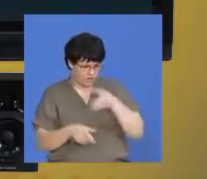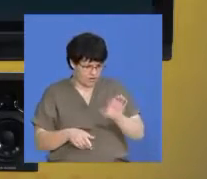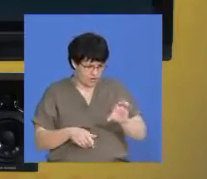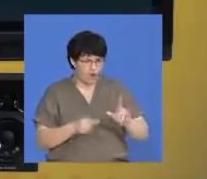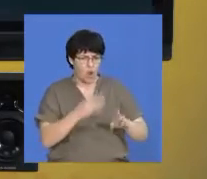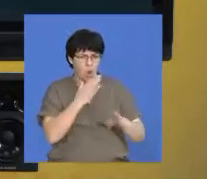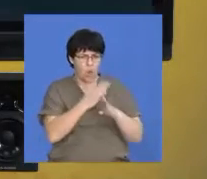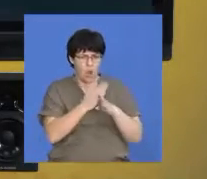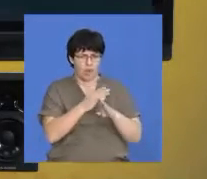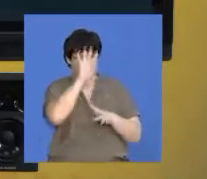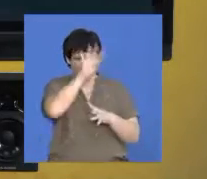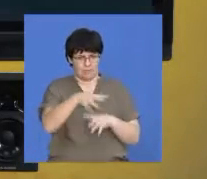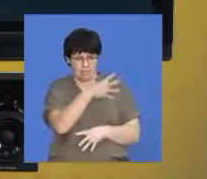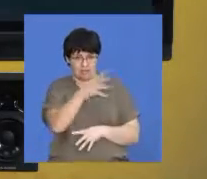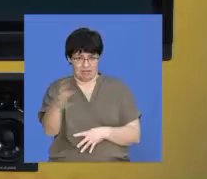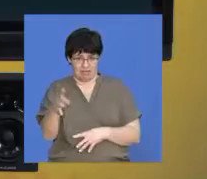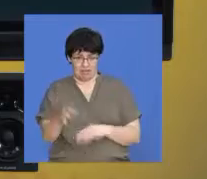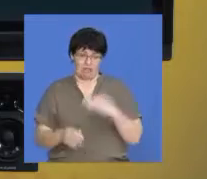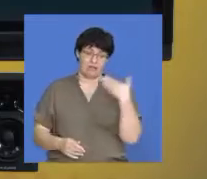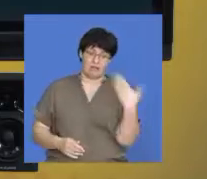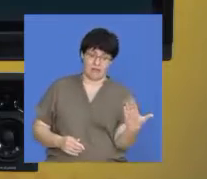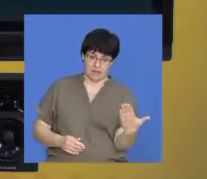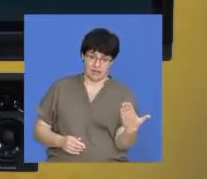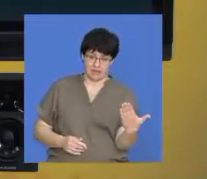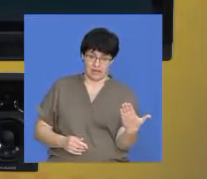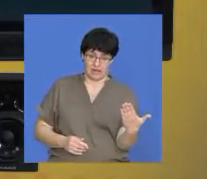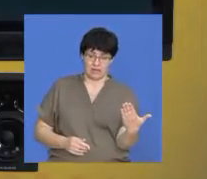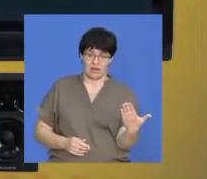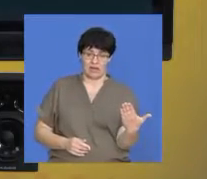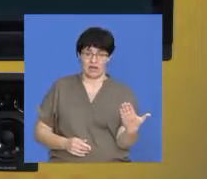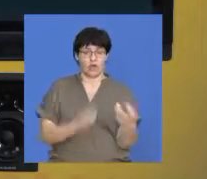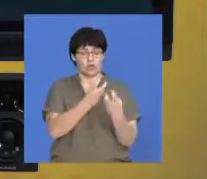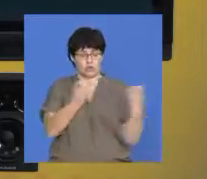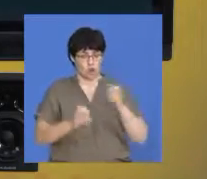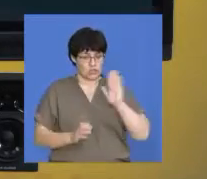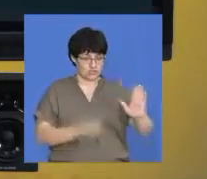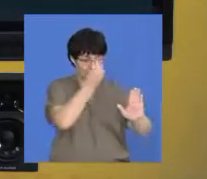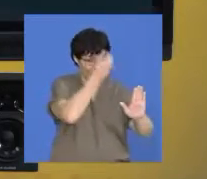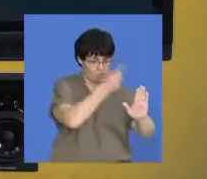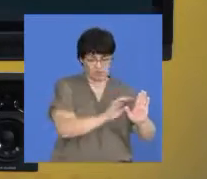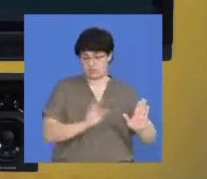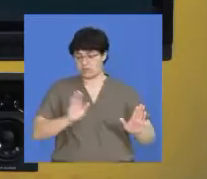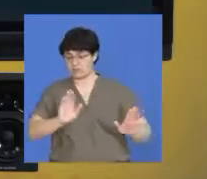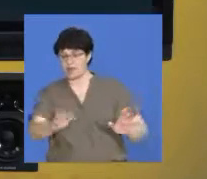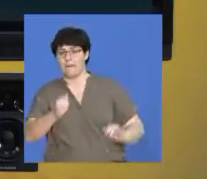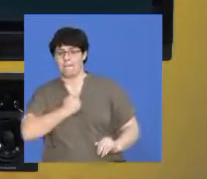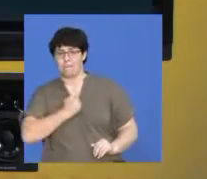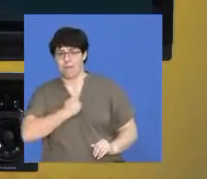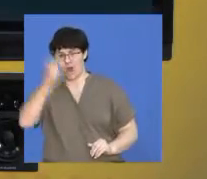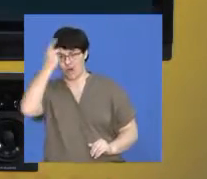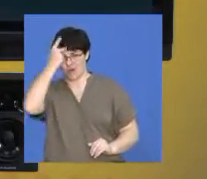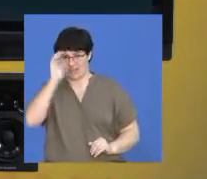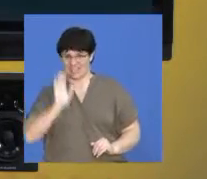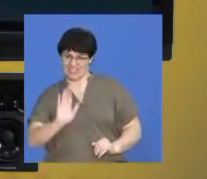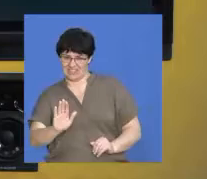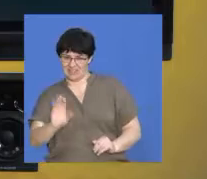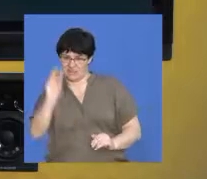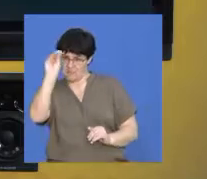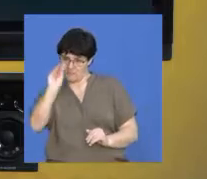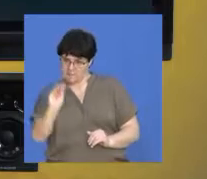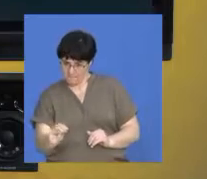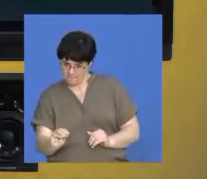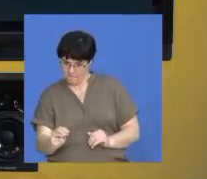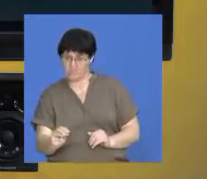your work into a table. And on the one hand, have information from the sources, and then on the other hand, have information from your own